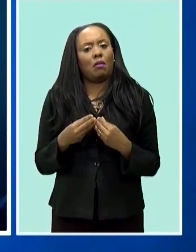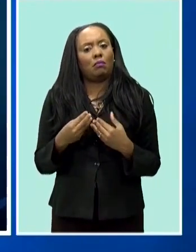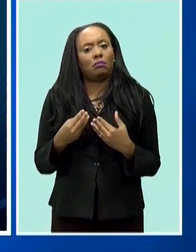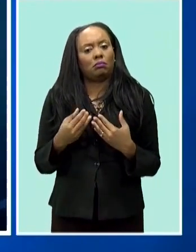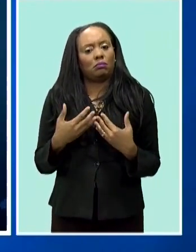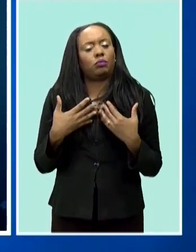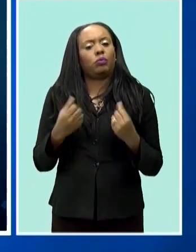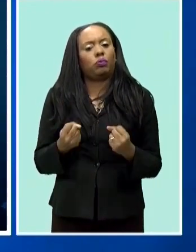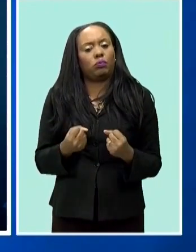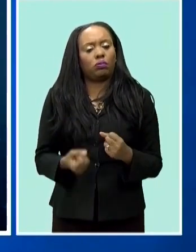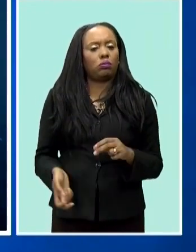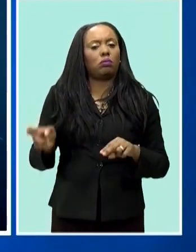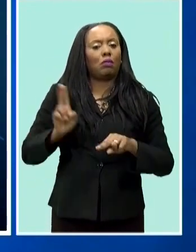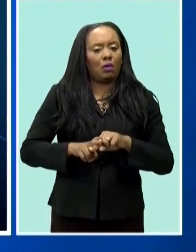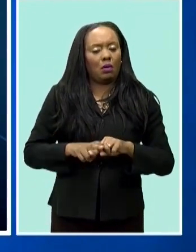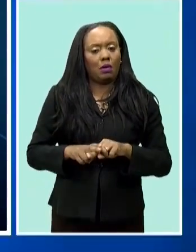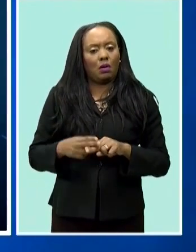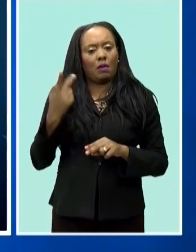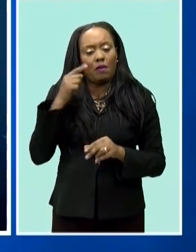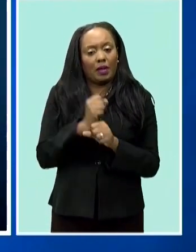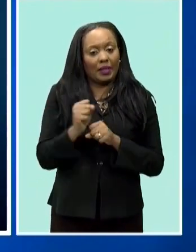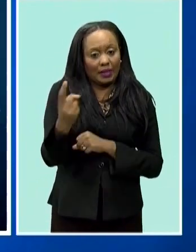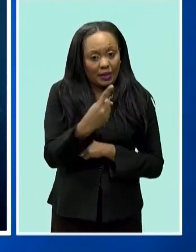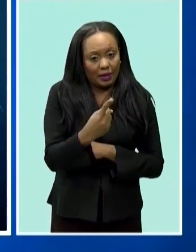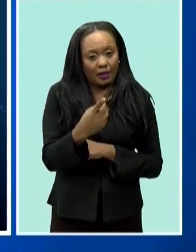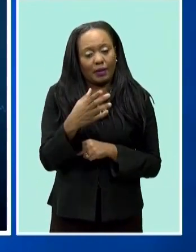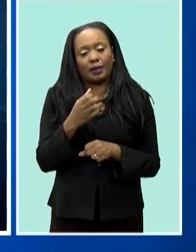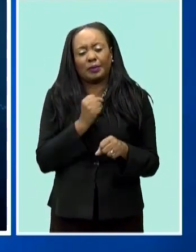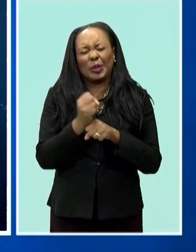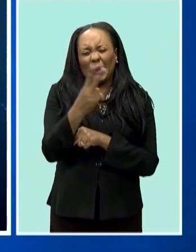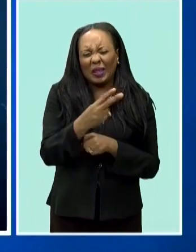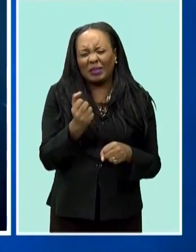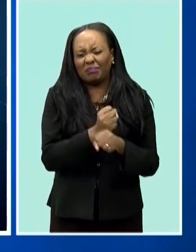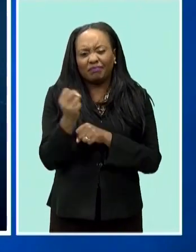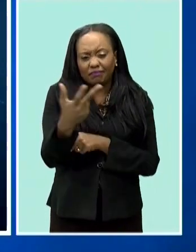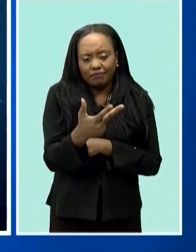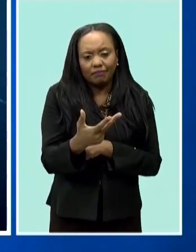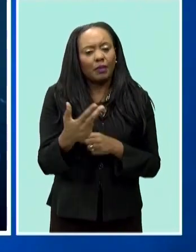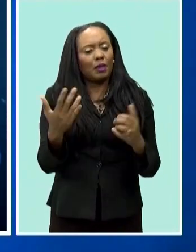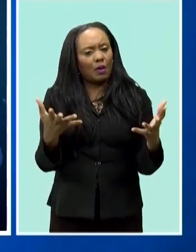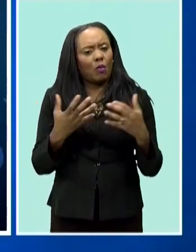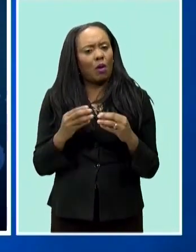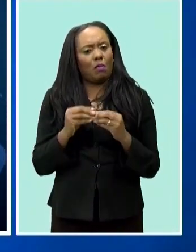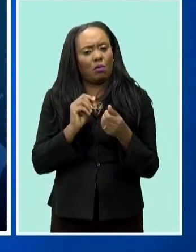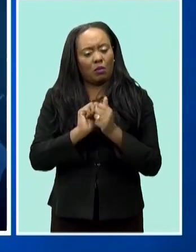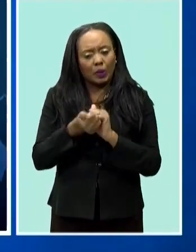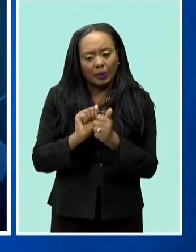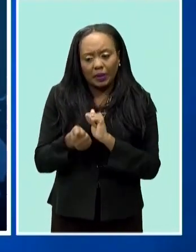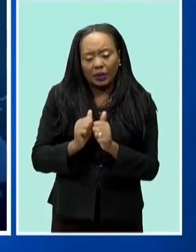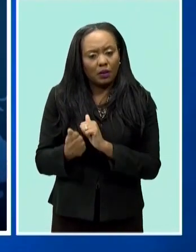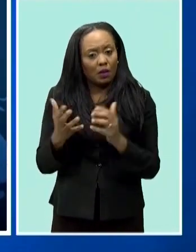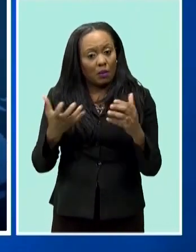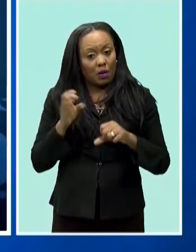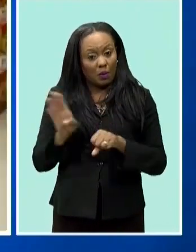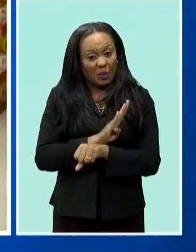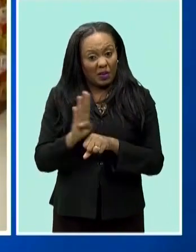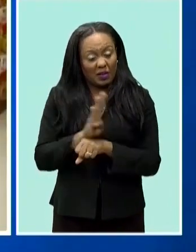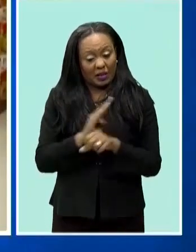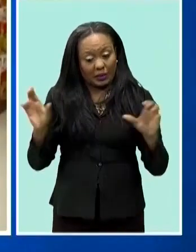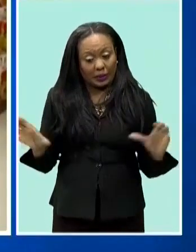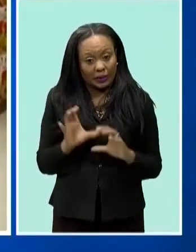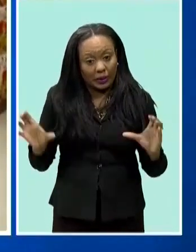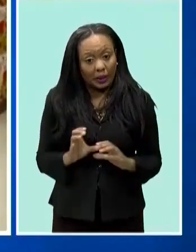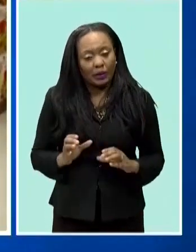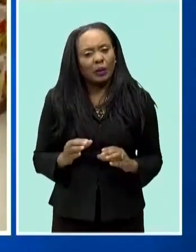anticipated in 2020 and beyond as the structural reforms to enhance competitiveness and the ease of doing business take root.